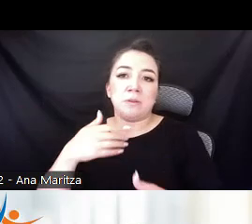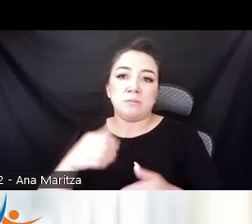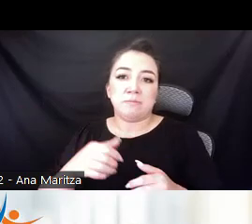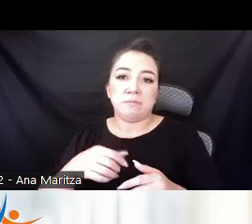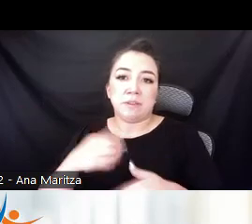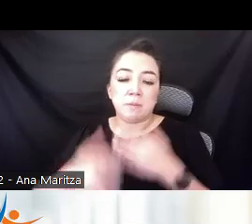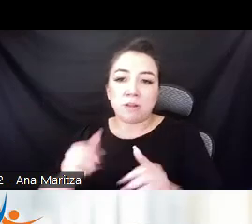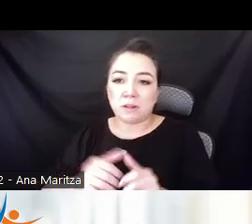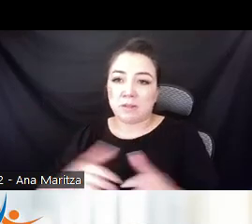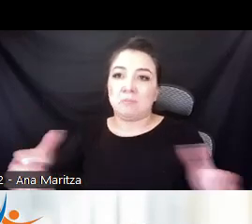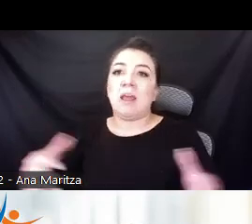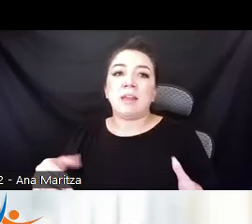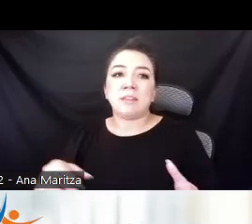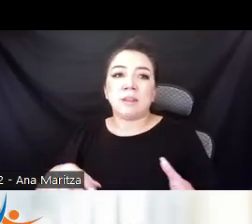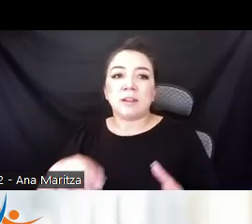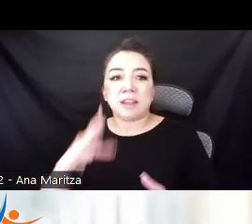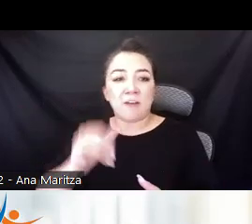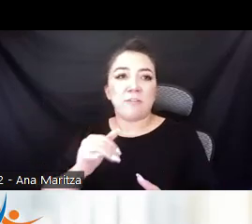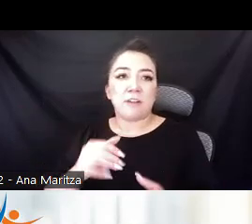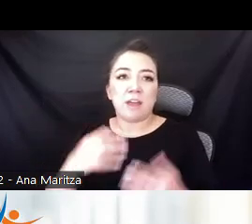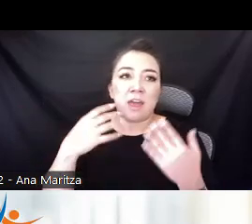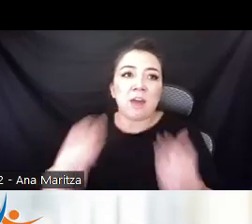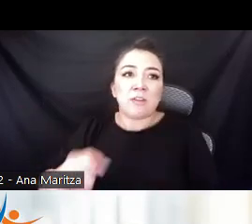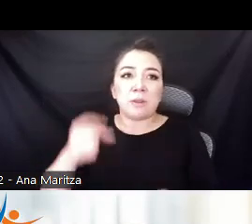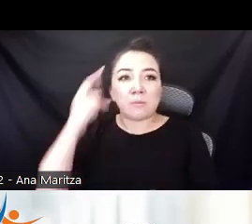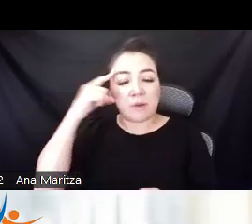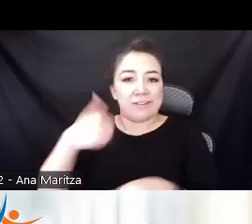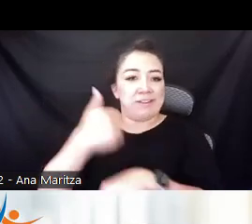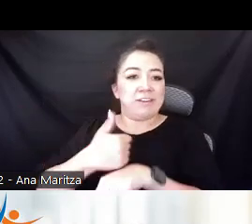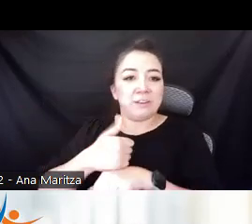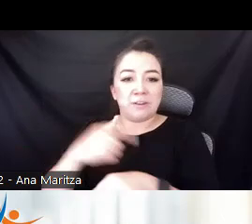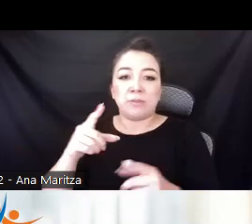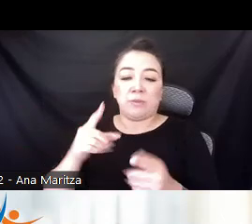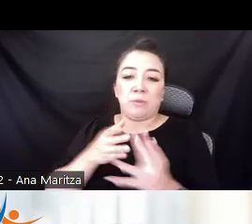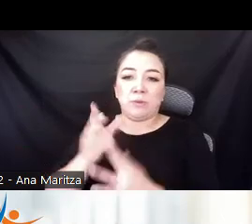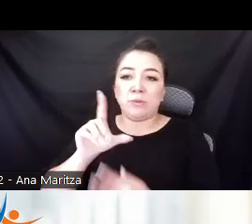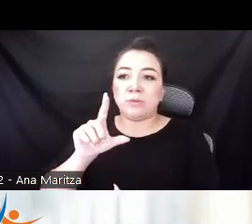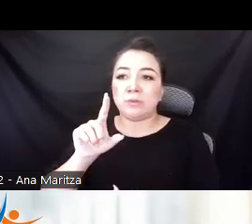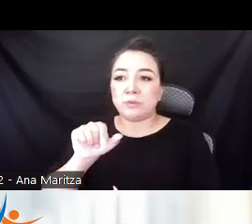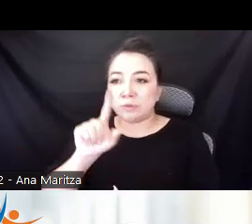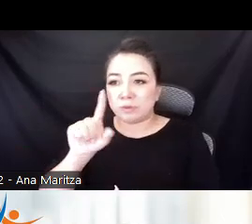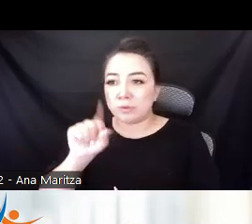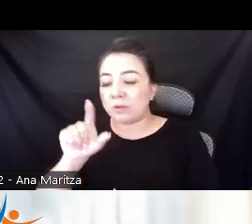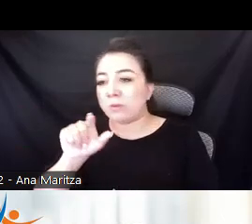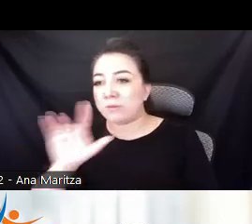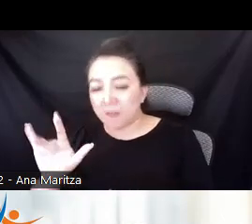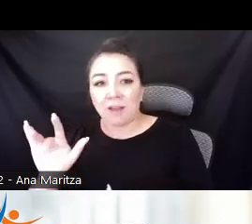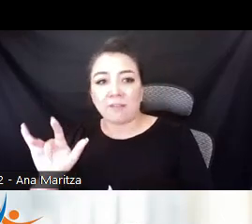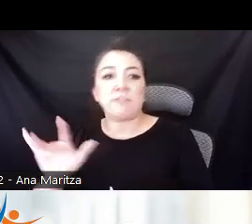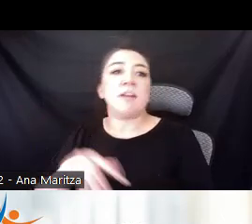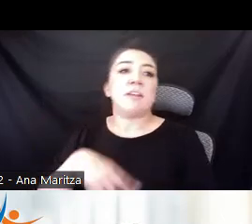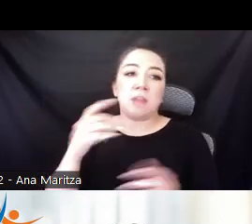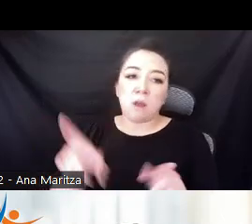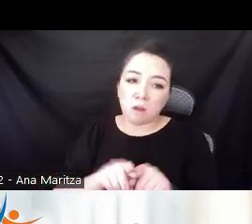California Healthy Brain Initiative work through June of 2025. In 2023, the Alzheimer's disease program also was awarded